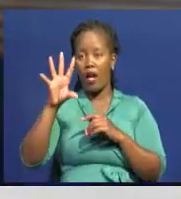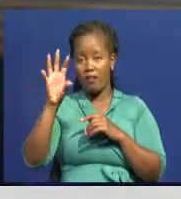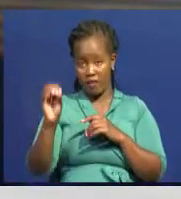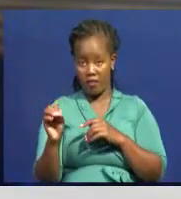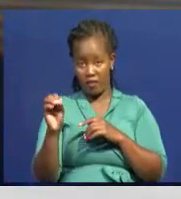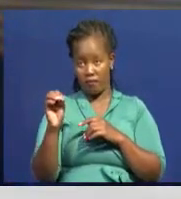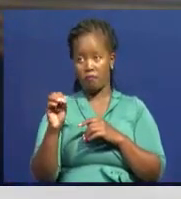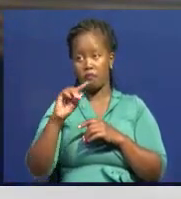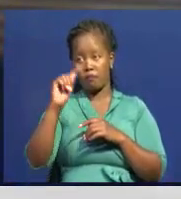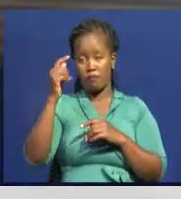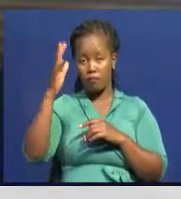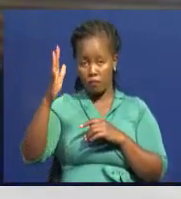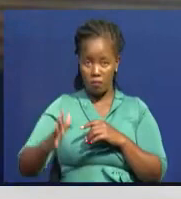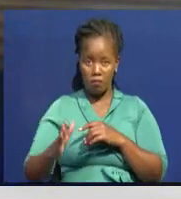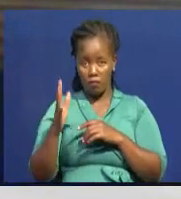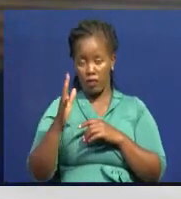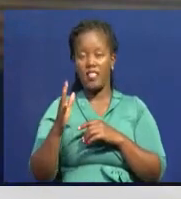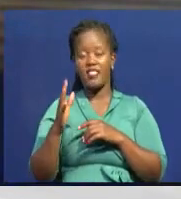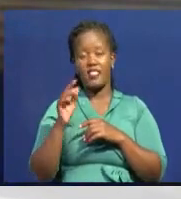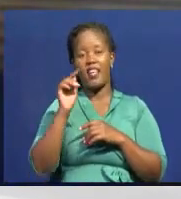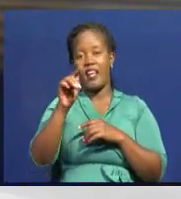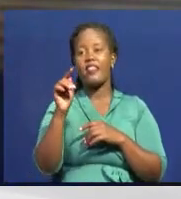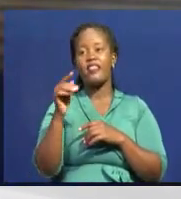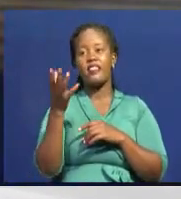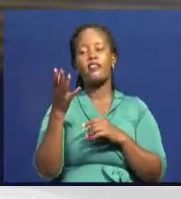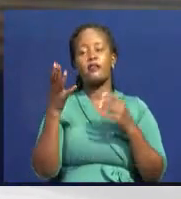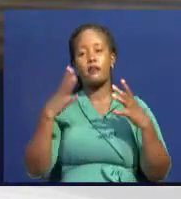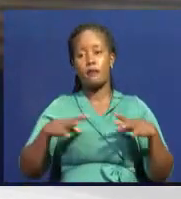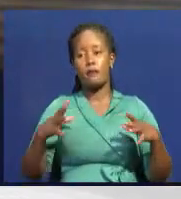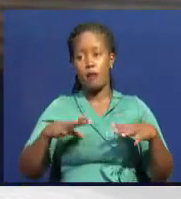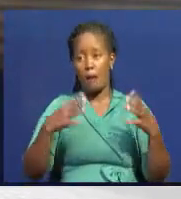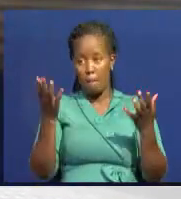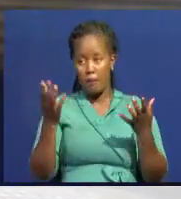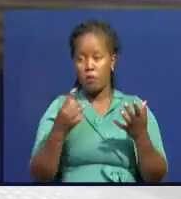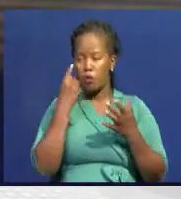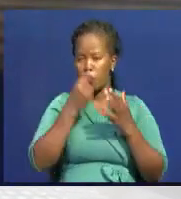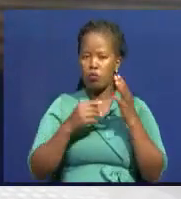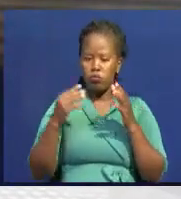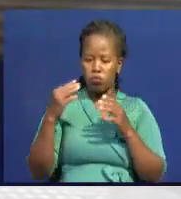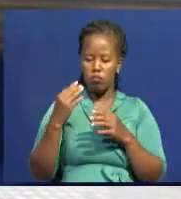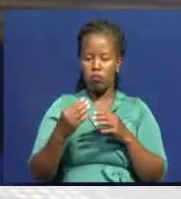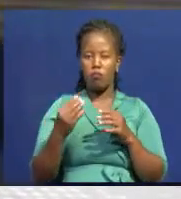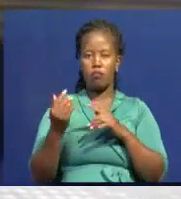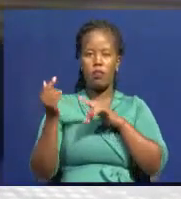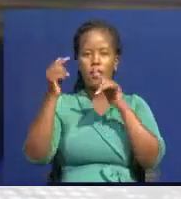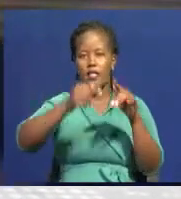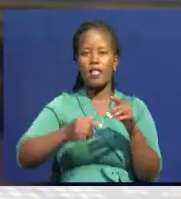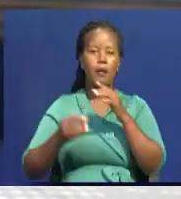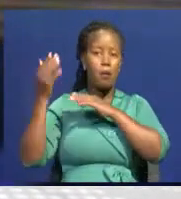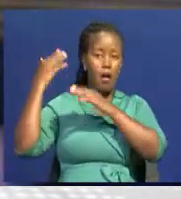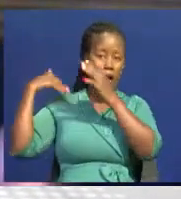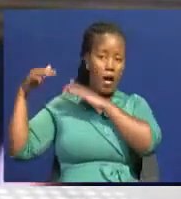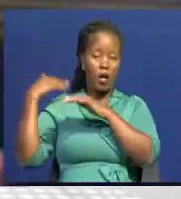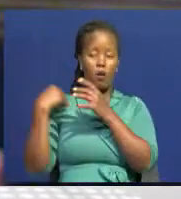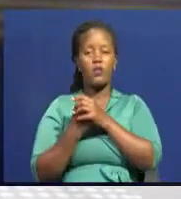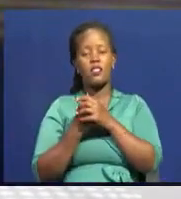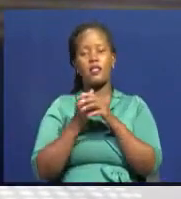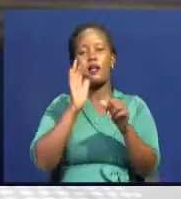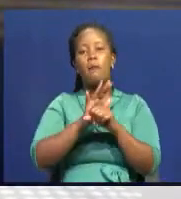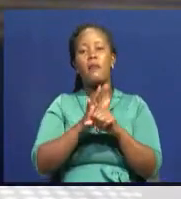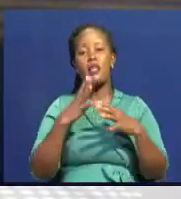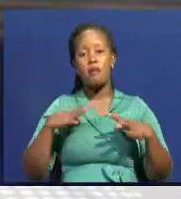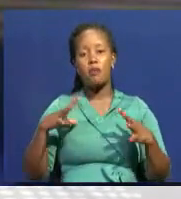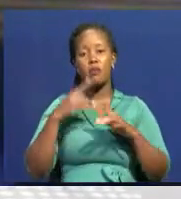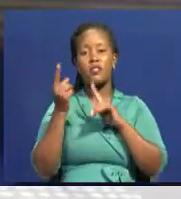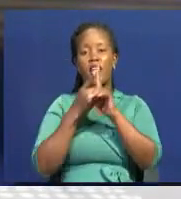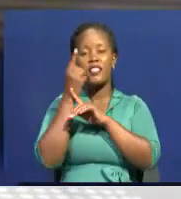150,000 Kenyans, these are first generation, by the way, first generation. There is a second generation because remember Kenyans started coming here in the 60s. There